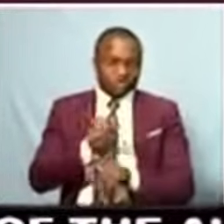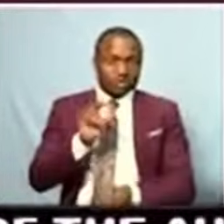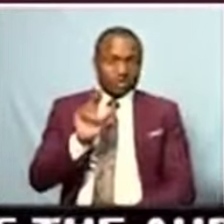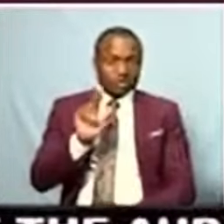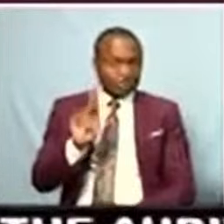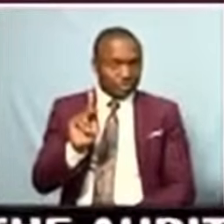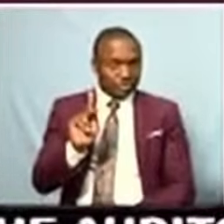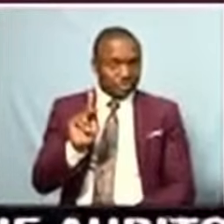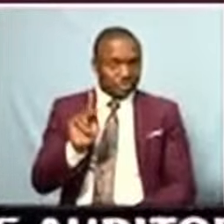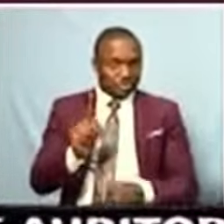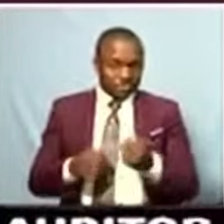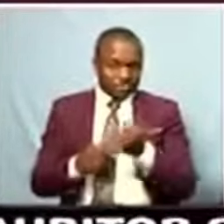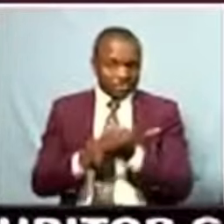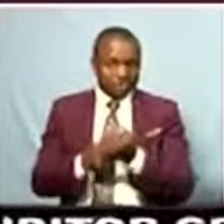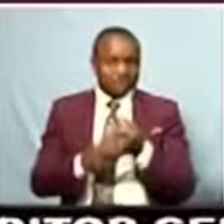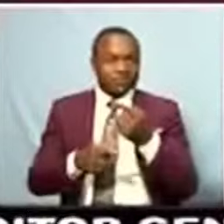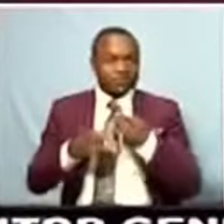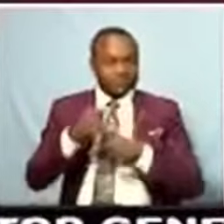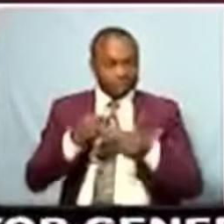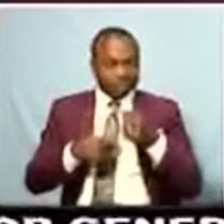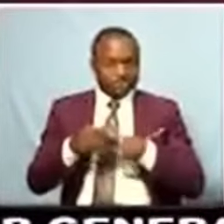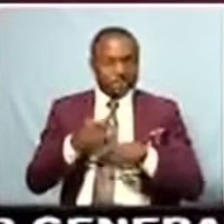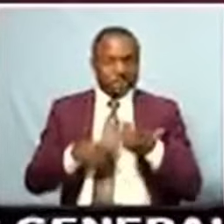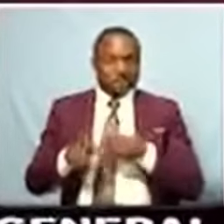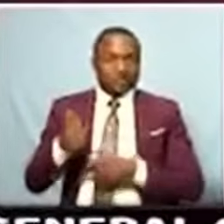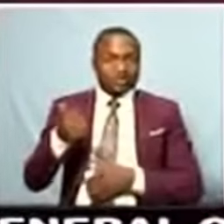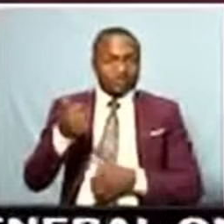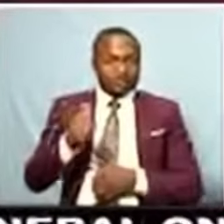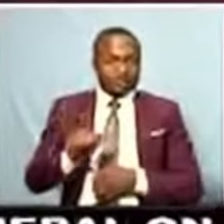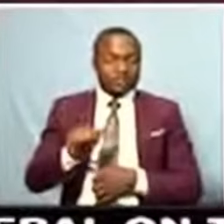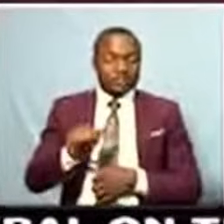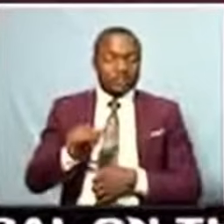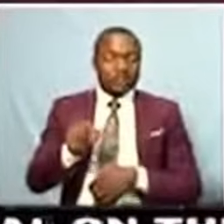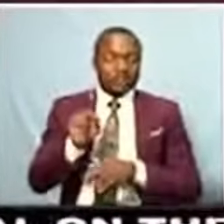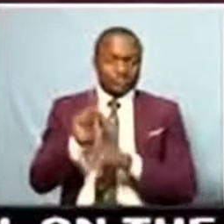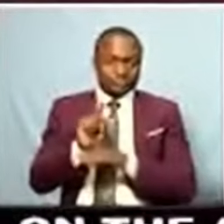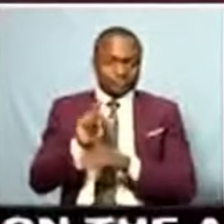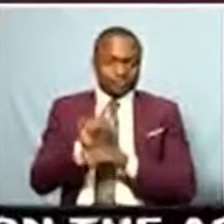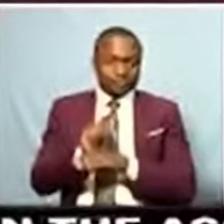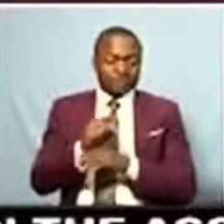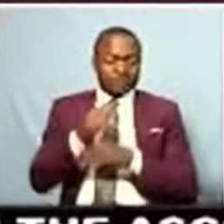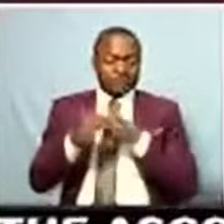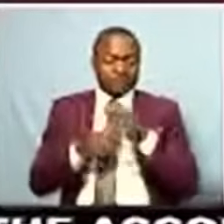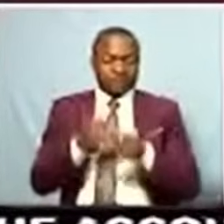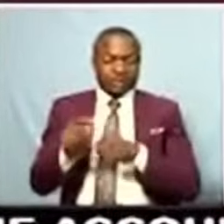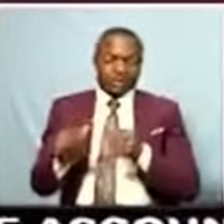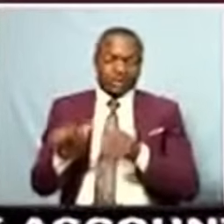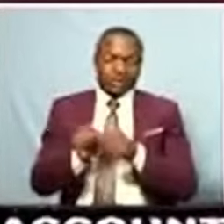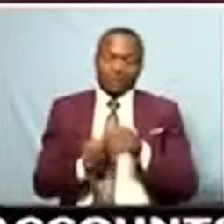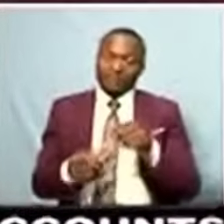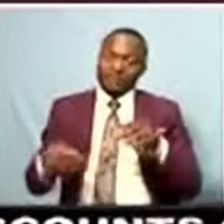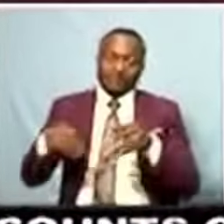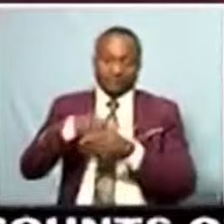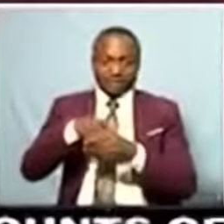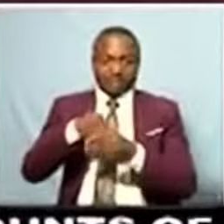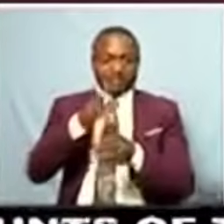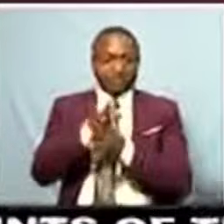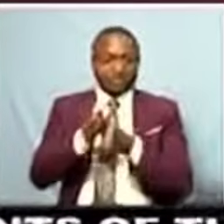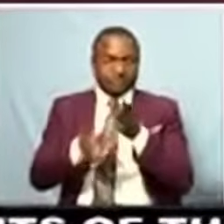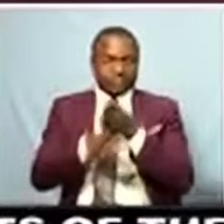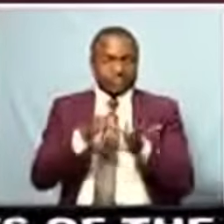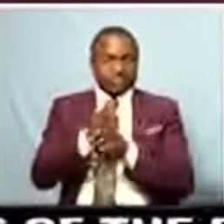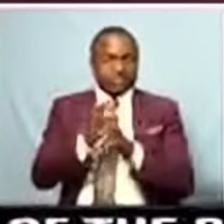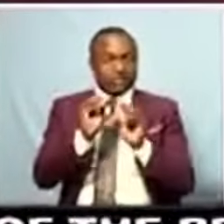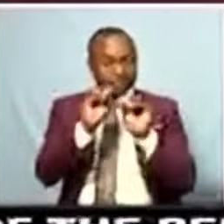Export Finance was for a 10-key project. 10-key meaning everything inclusive, construction and